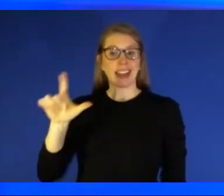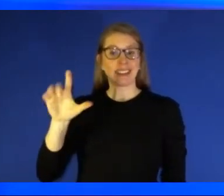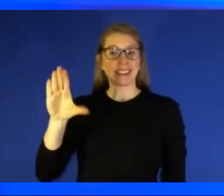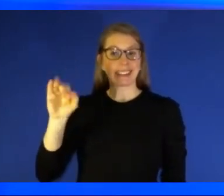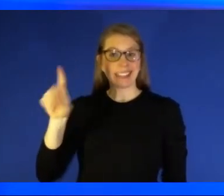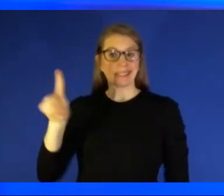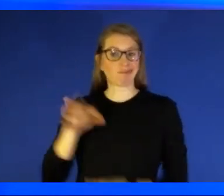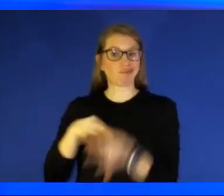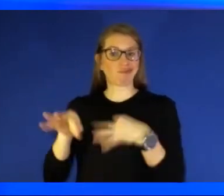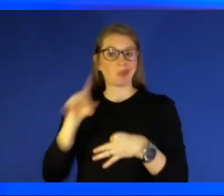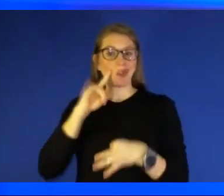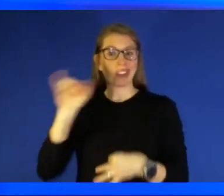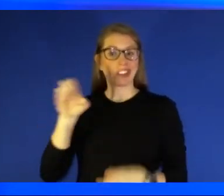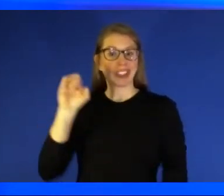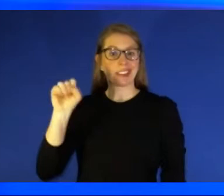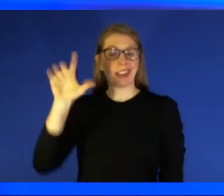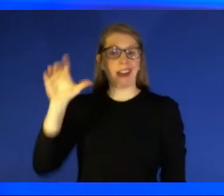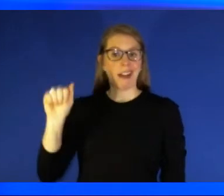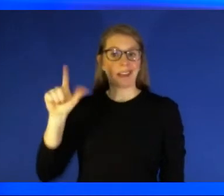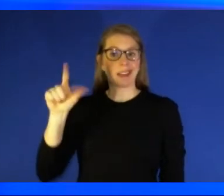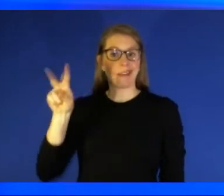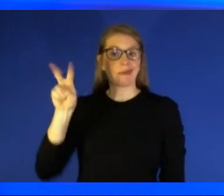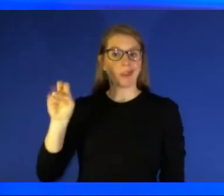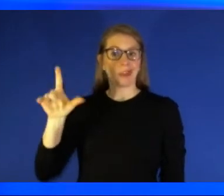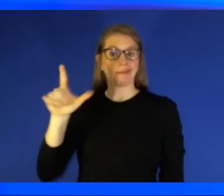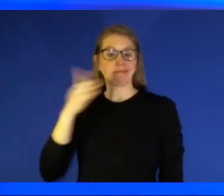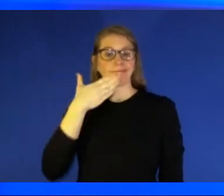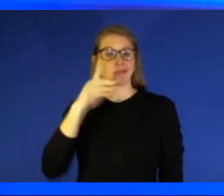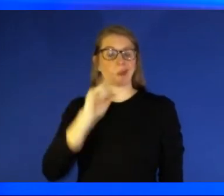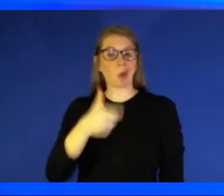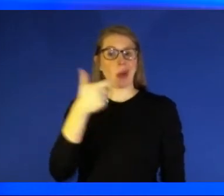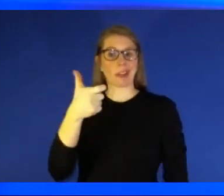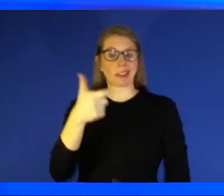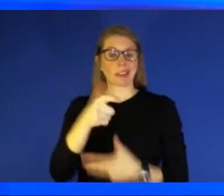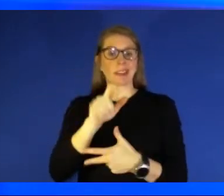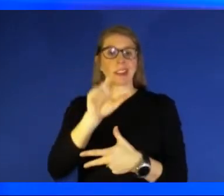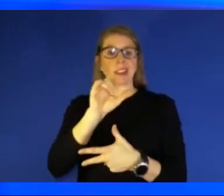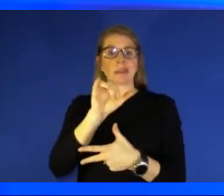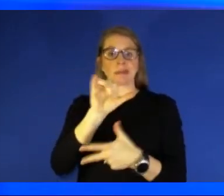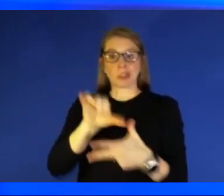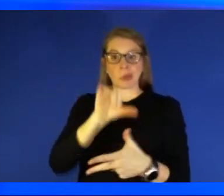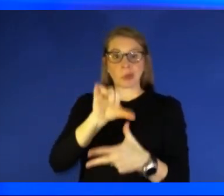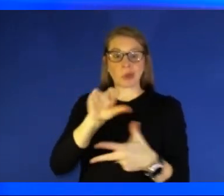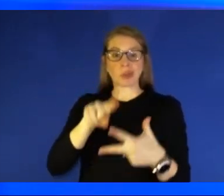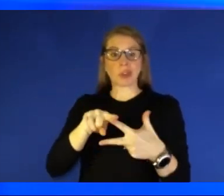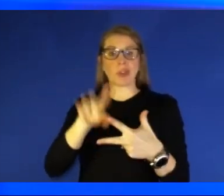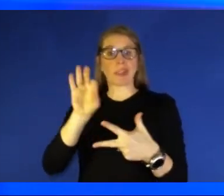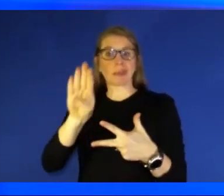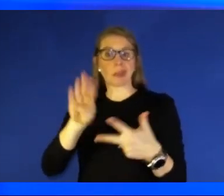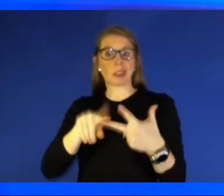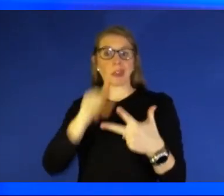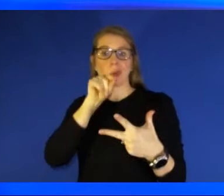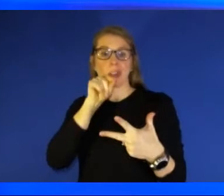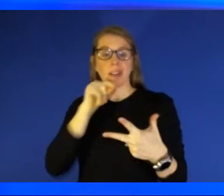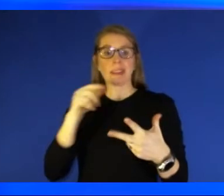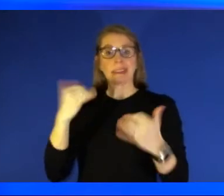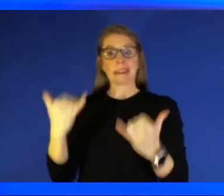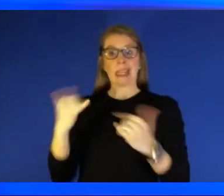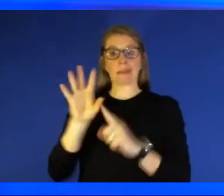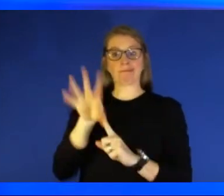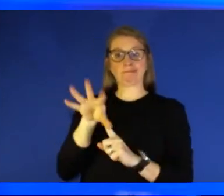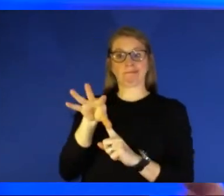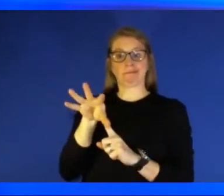us on Facebook, YouTube, and now on Twitter. Today's show is pre-recorded. Now, we normally do not do this, but this topic is so